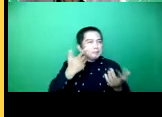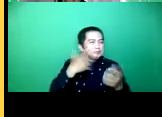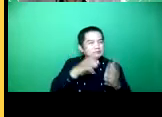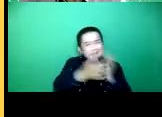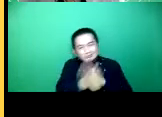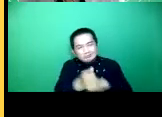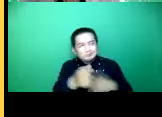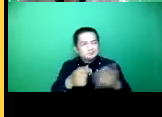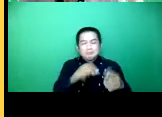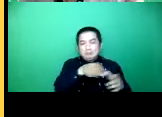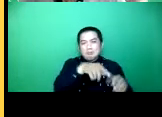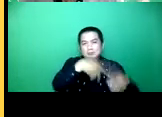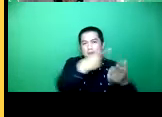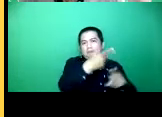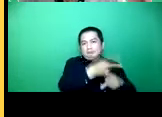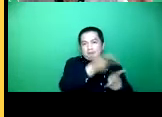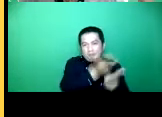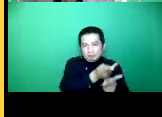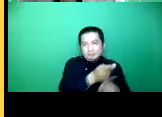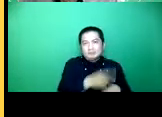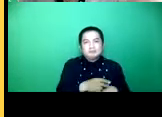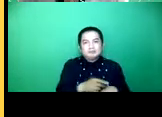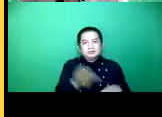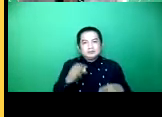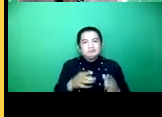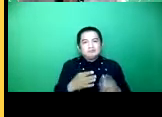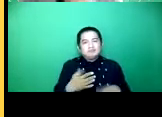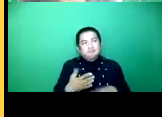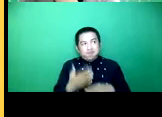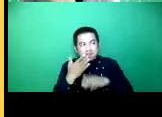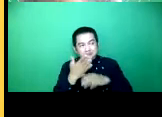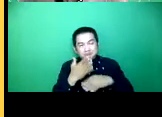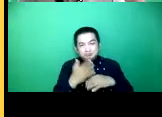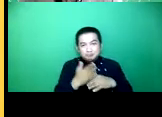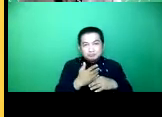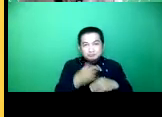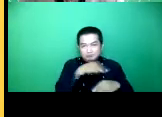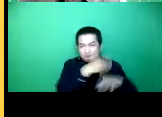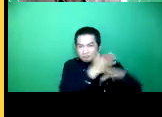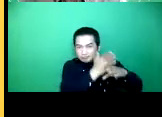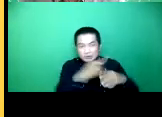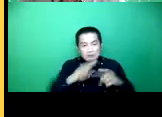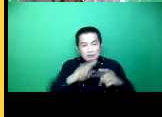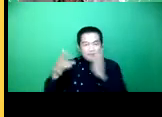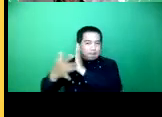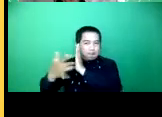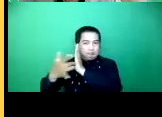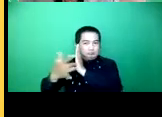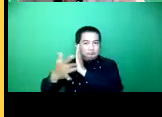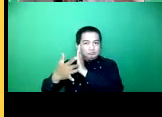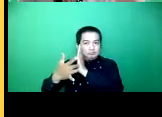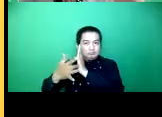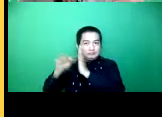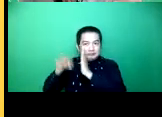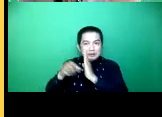to draw that. And it's sort of like a barrier to enter, right? But what digital technology did was, by